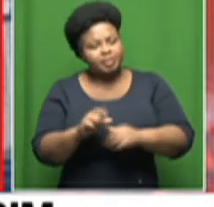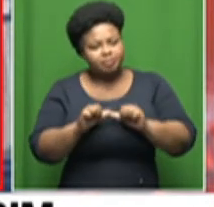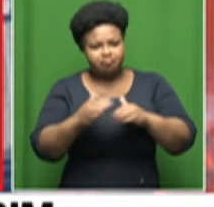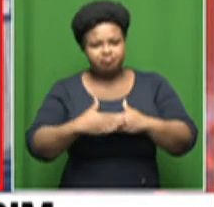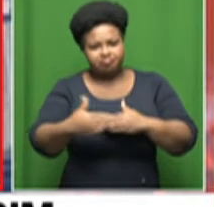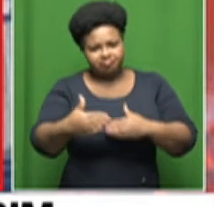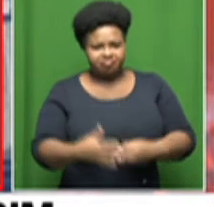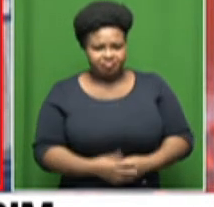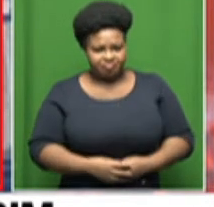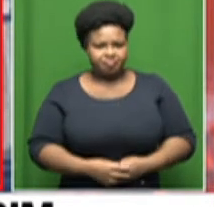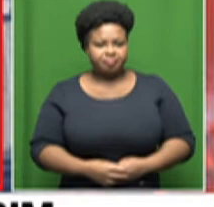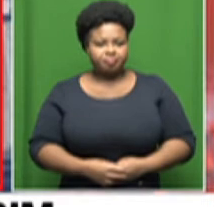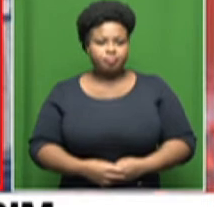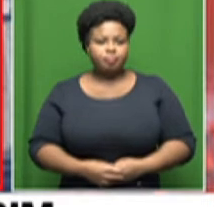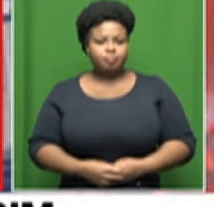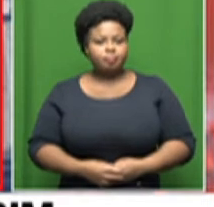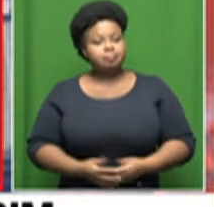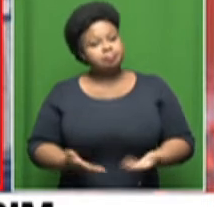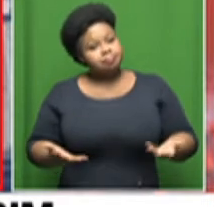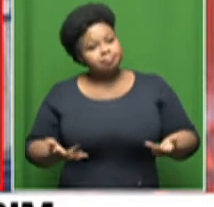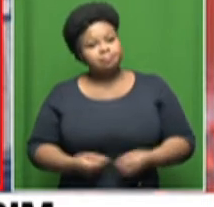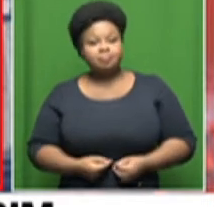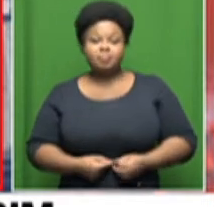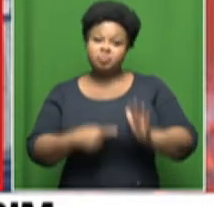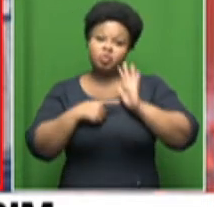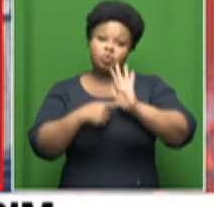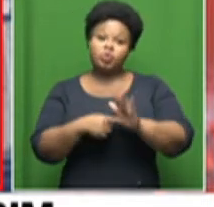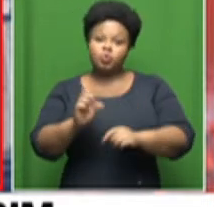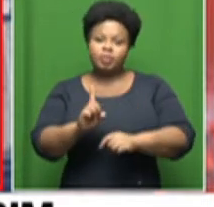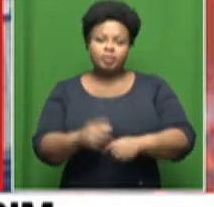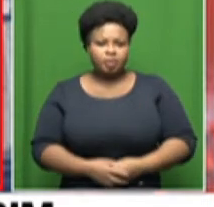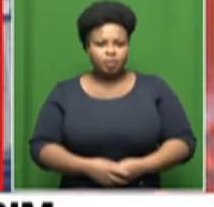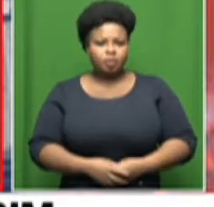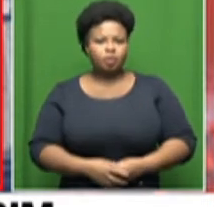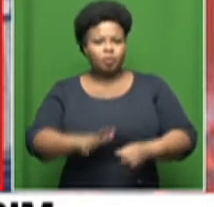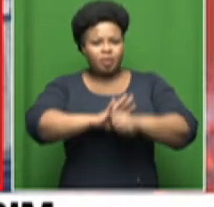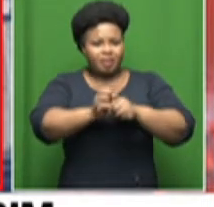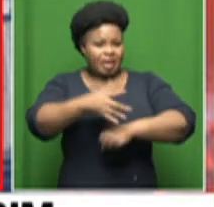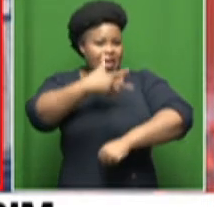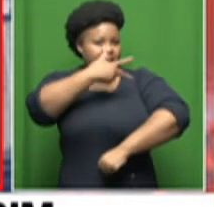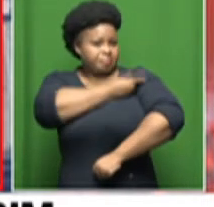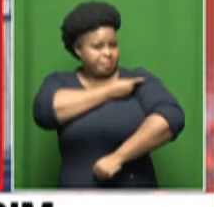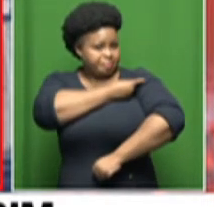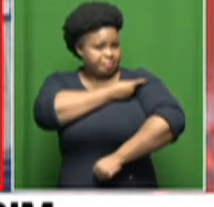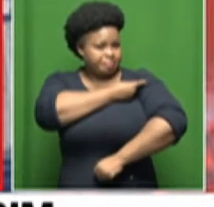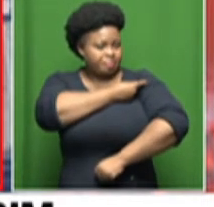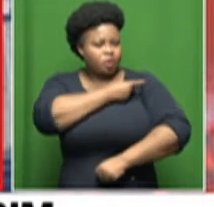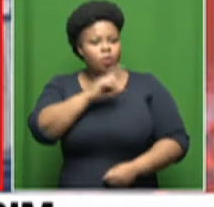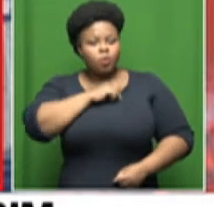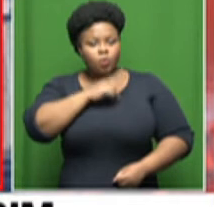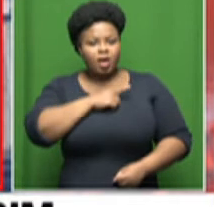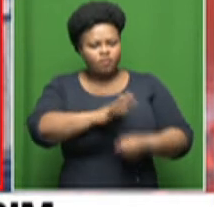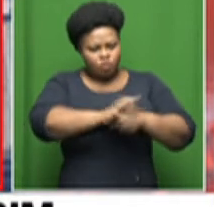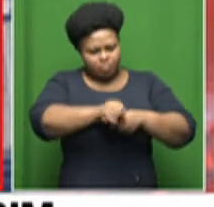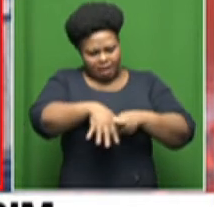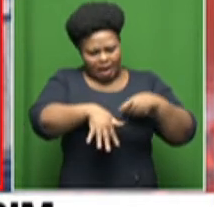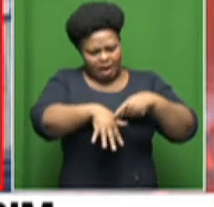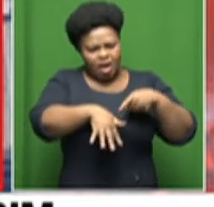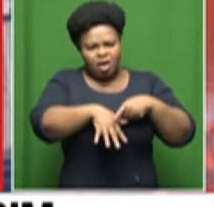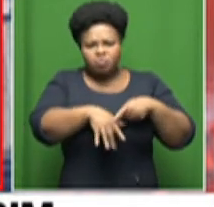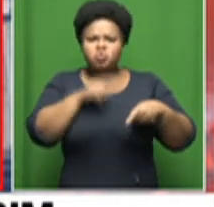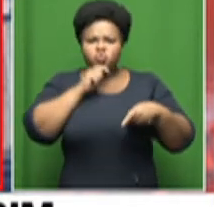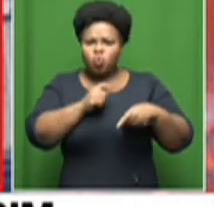forward? Well, we show that we've seen that COVID-19 vaccines from existing variants are very effective